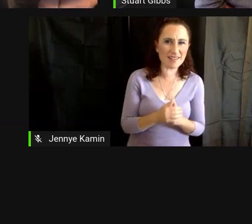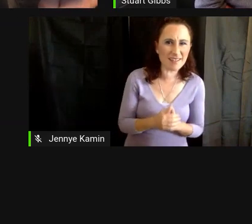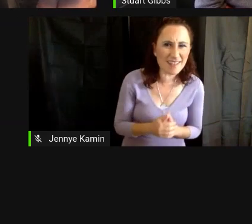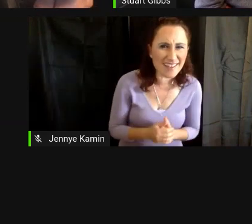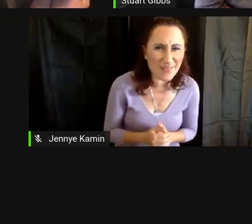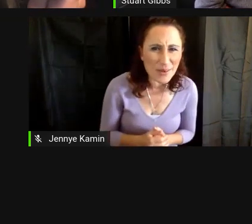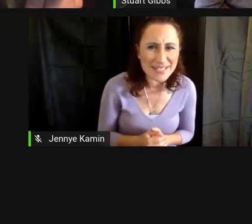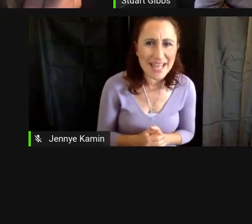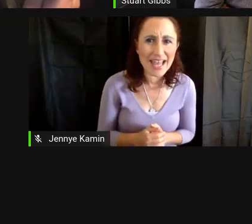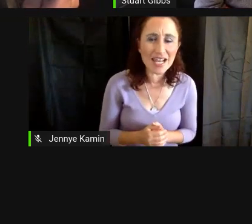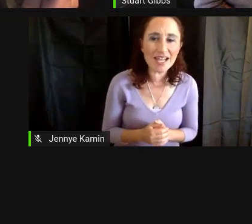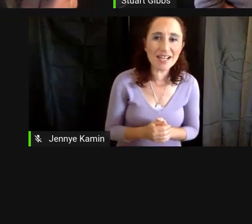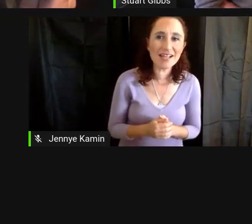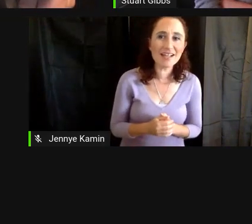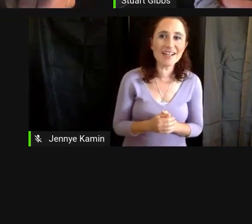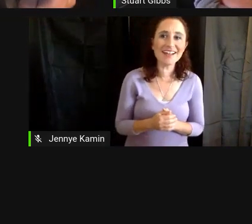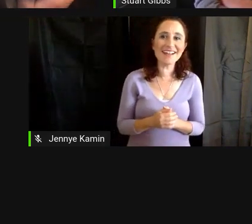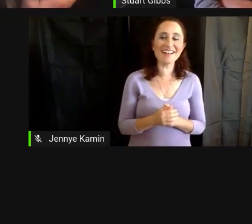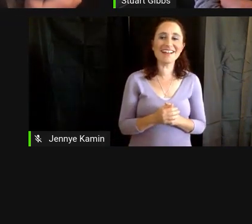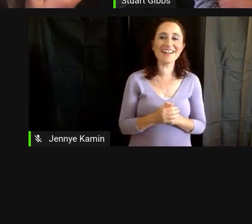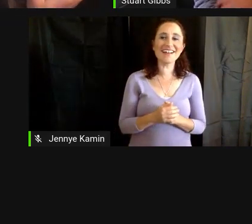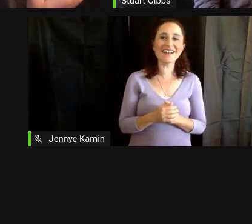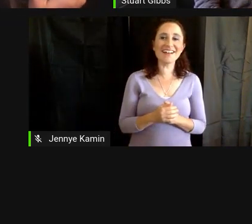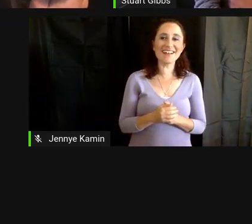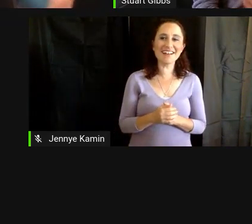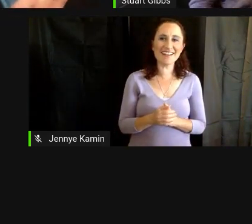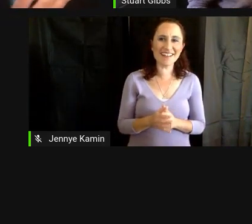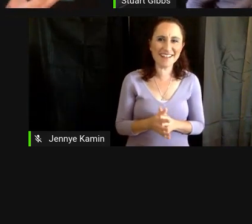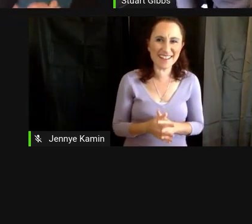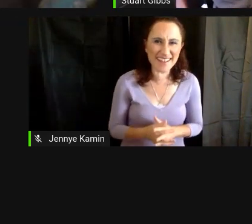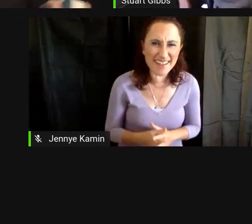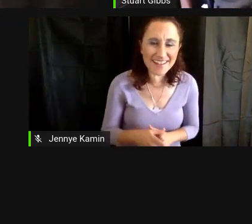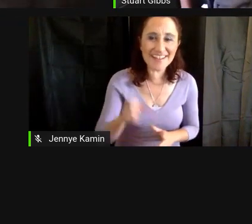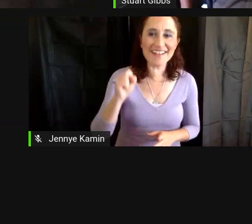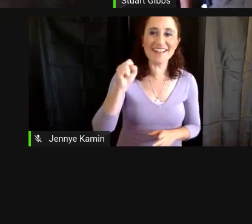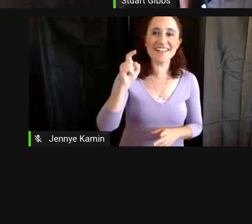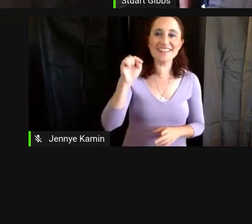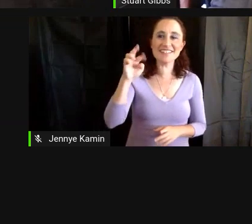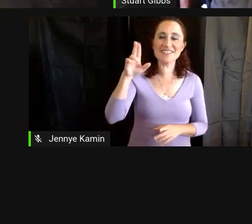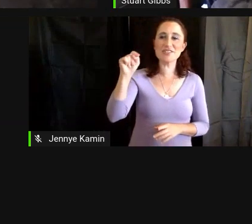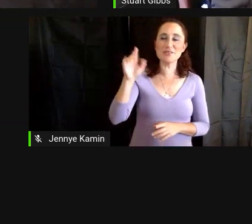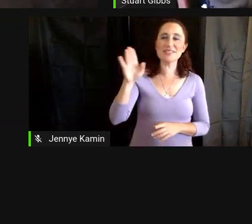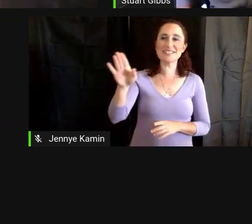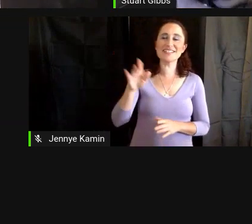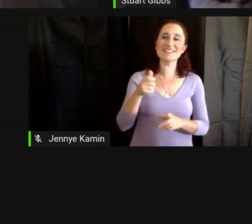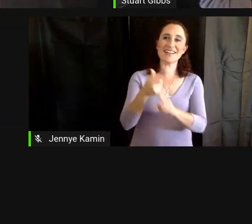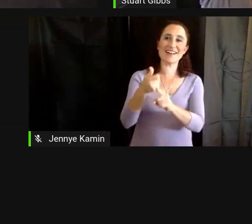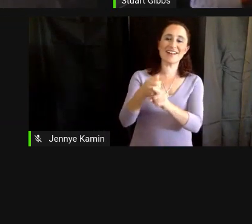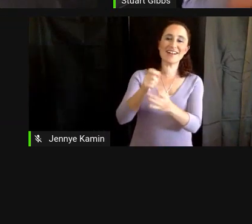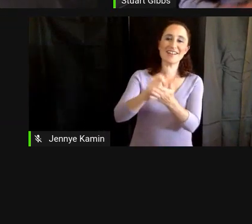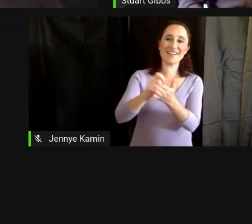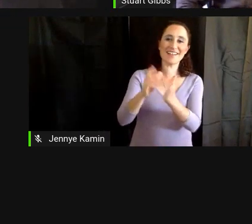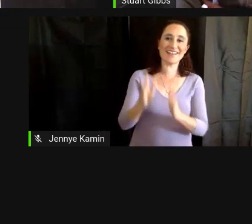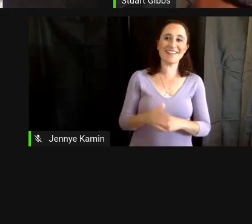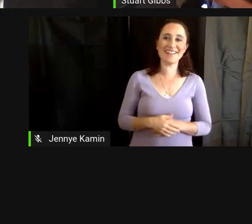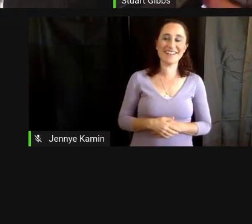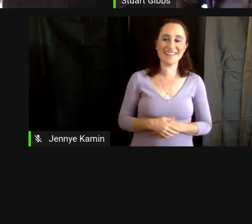Television. What is that? Unsold Television. Yeah. My pilot. Yeah. This isn't getting made. That's very